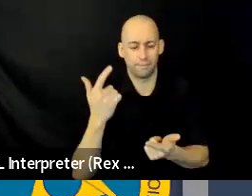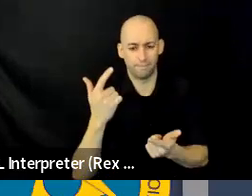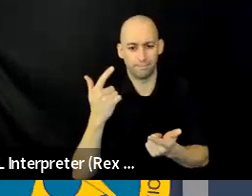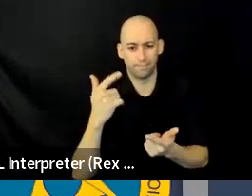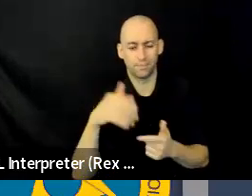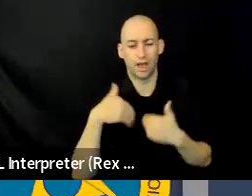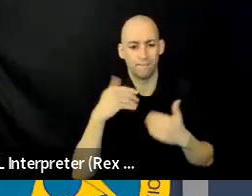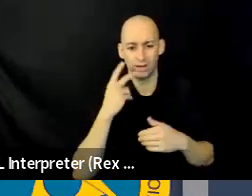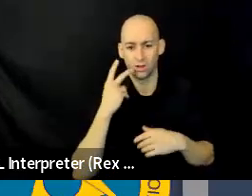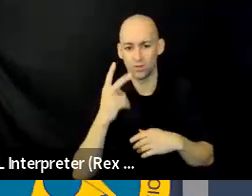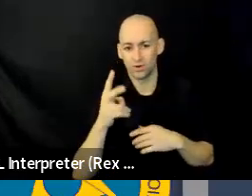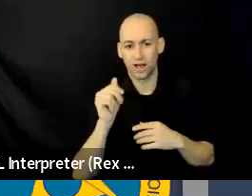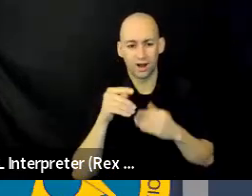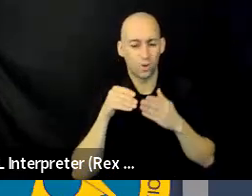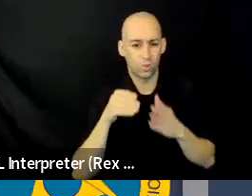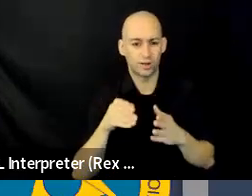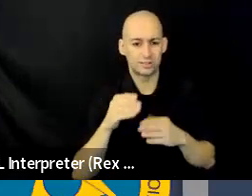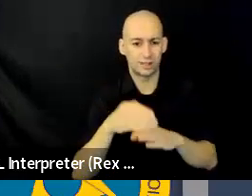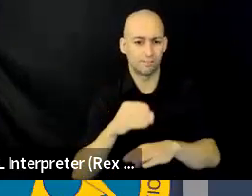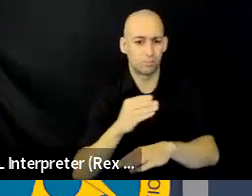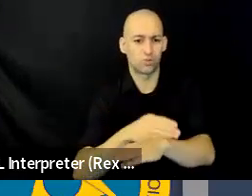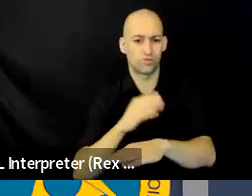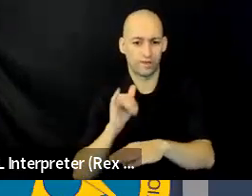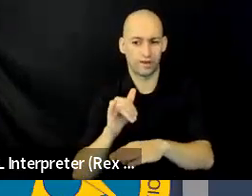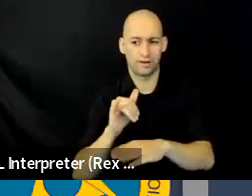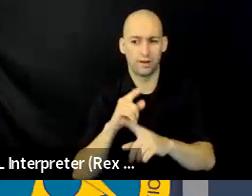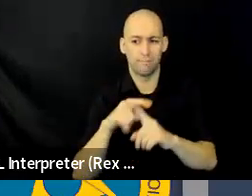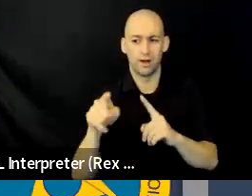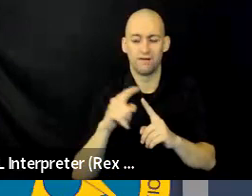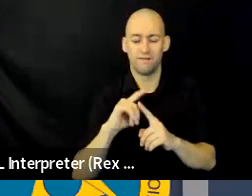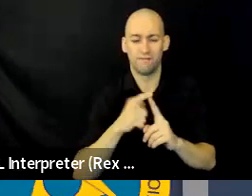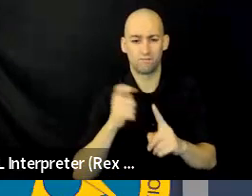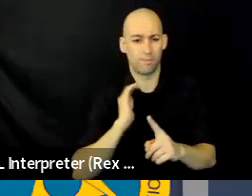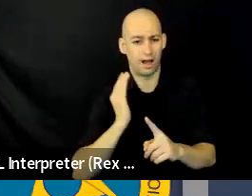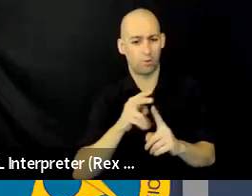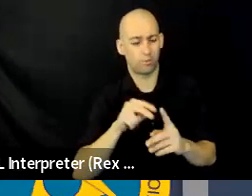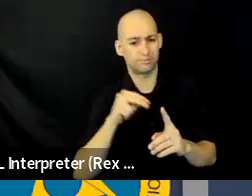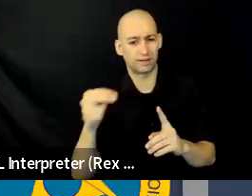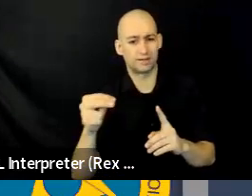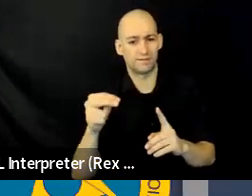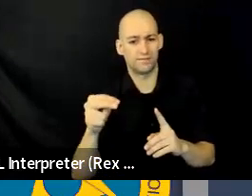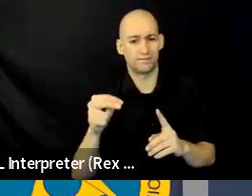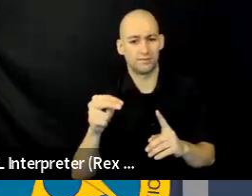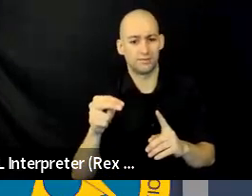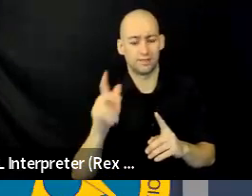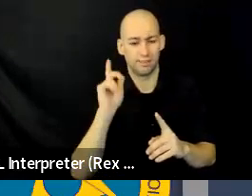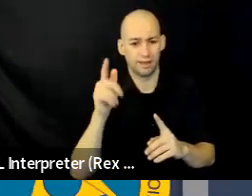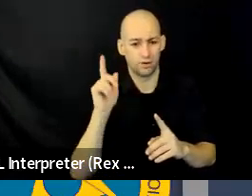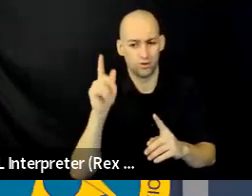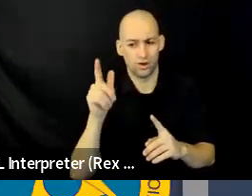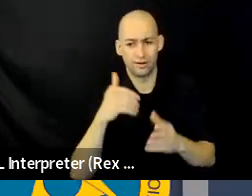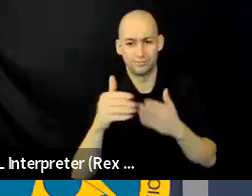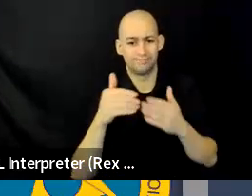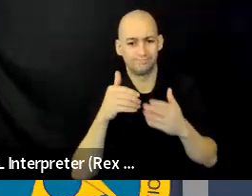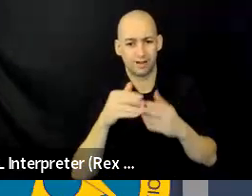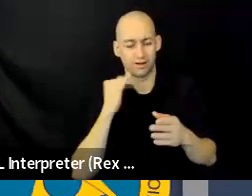to look at ways to improve your internal circulation. From our perspective, that's on the table even after the RON. Assuming that we are able to